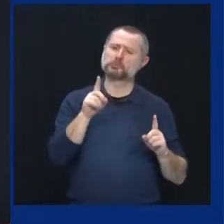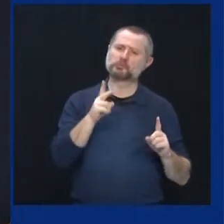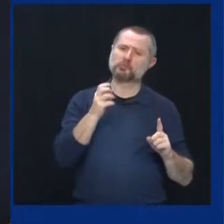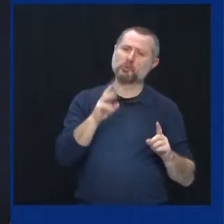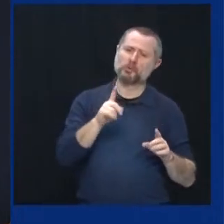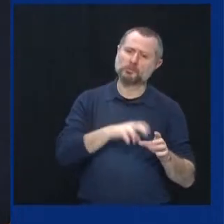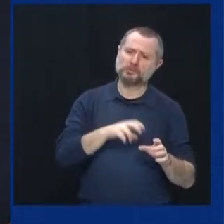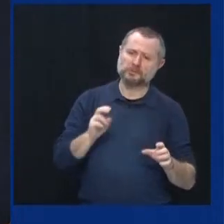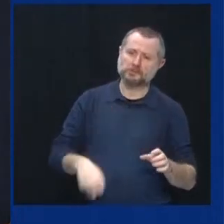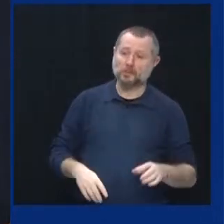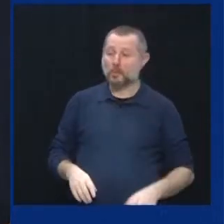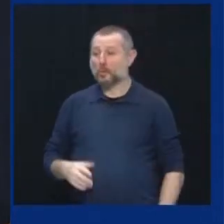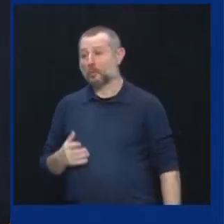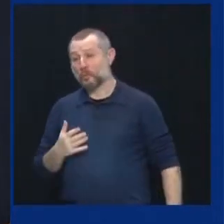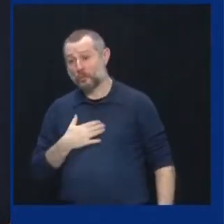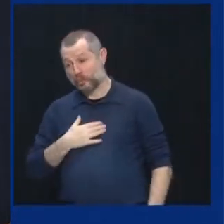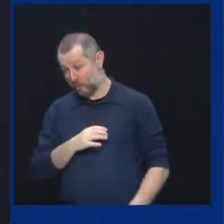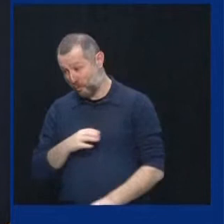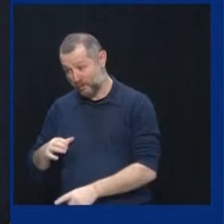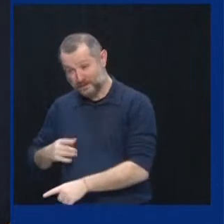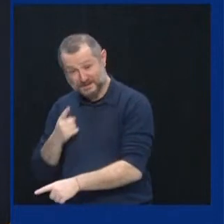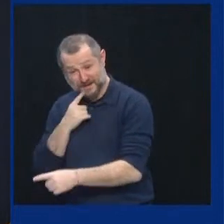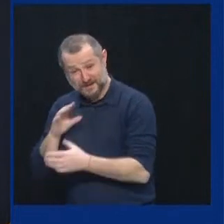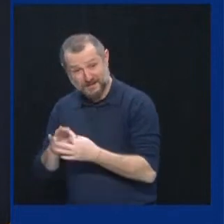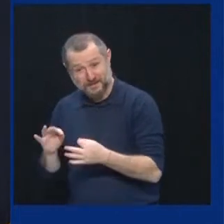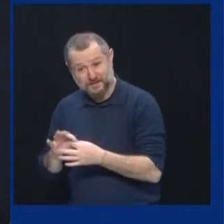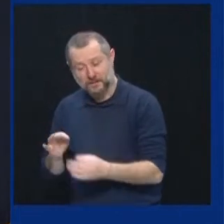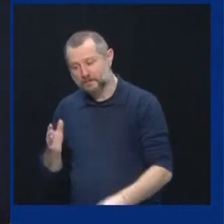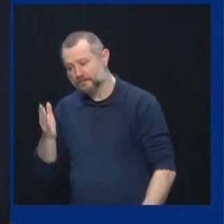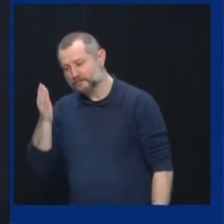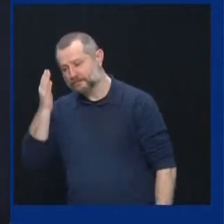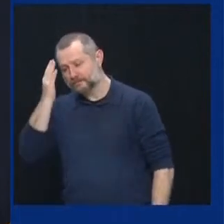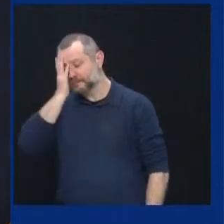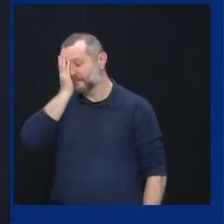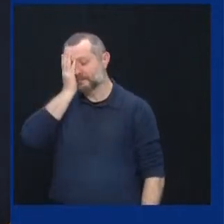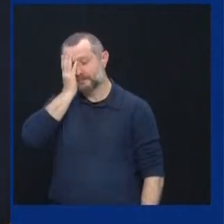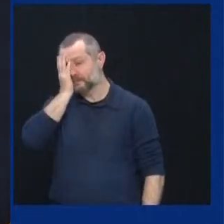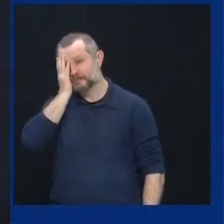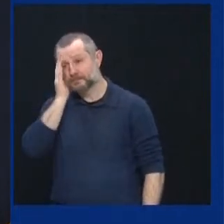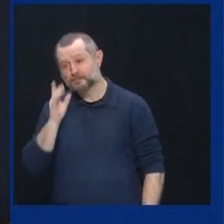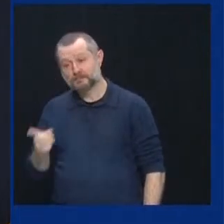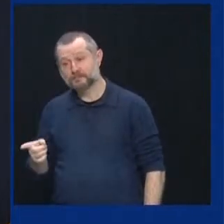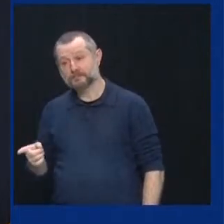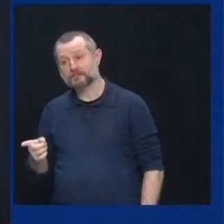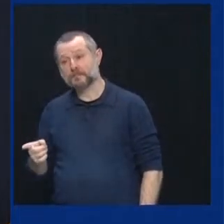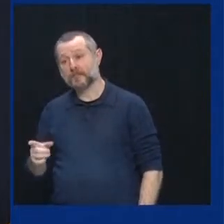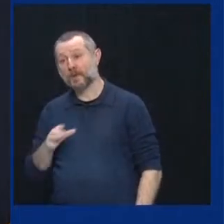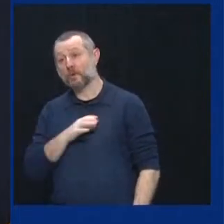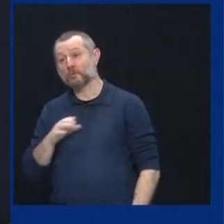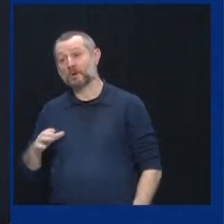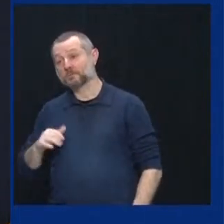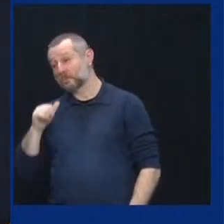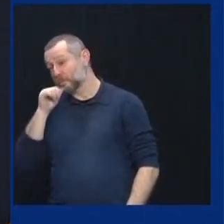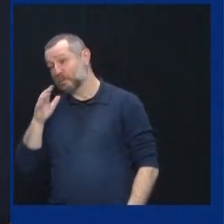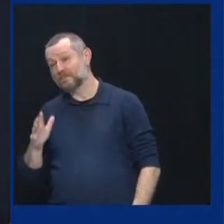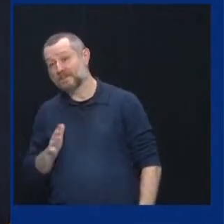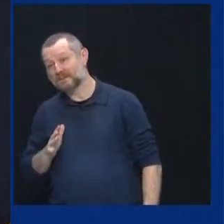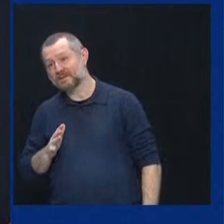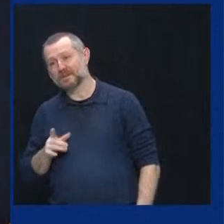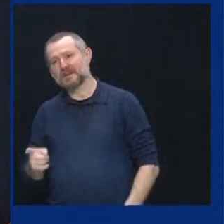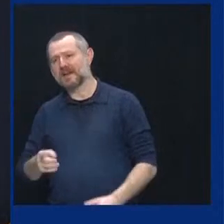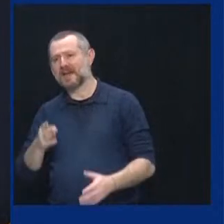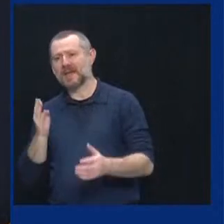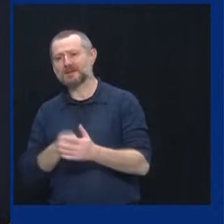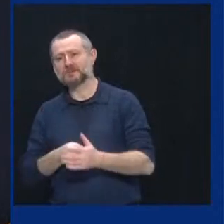me, Congressman? You didn't have a congresswoman who is